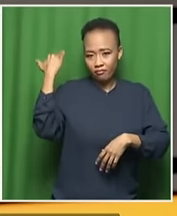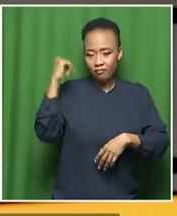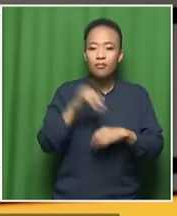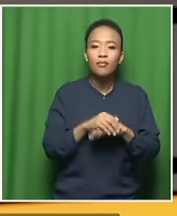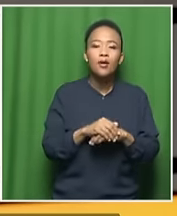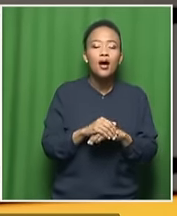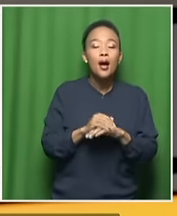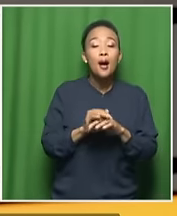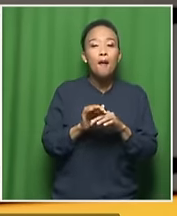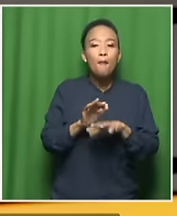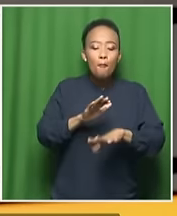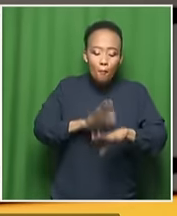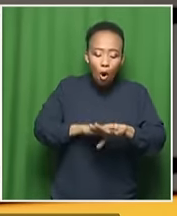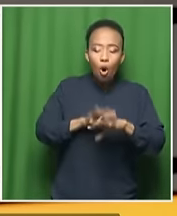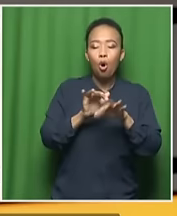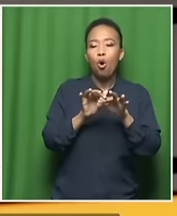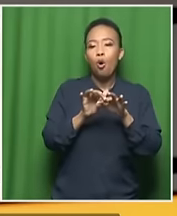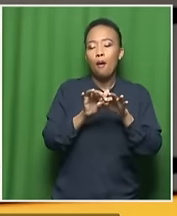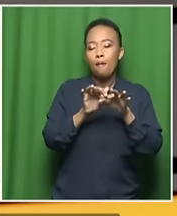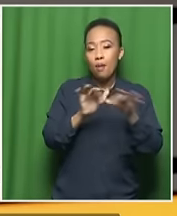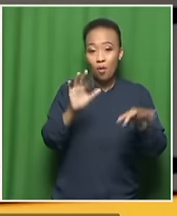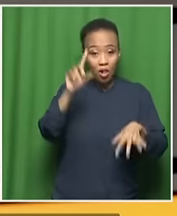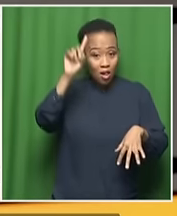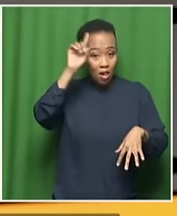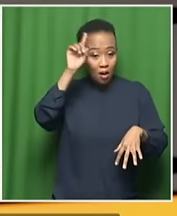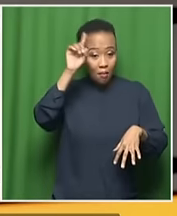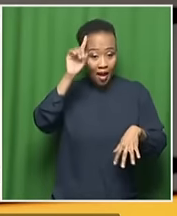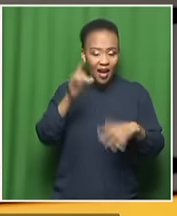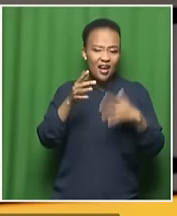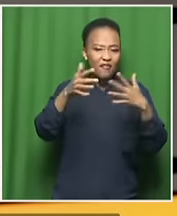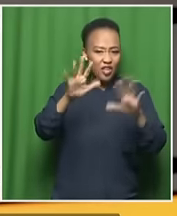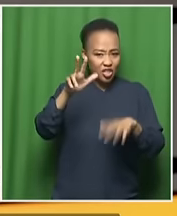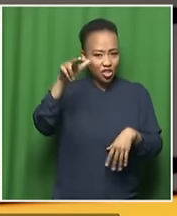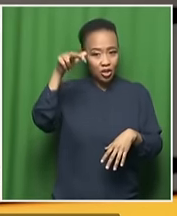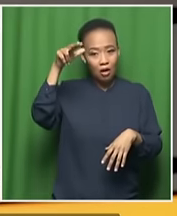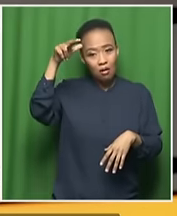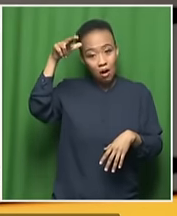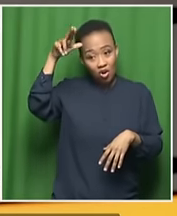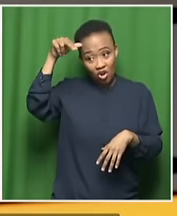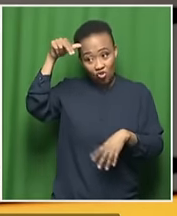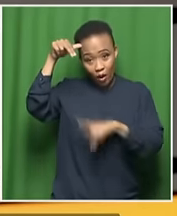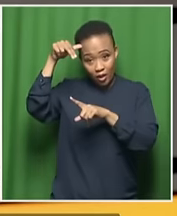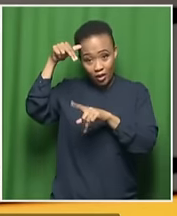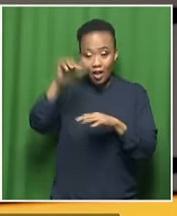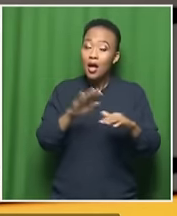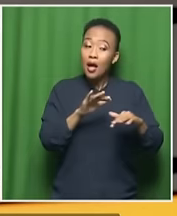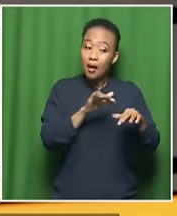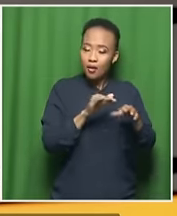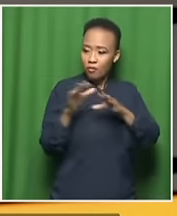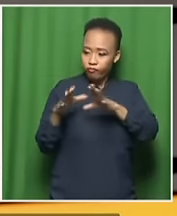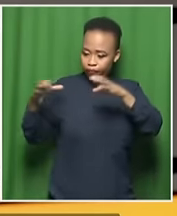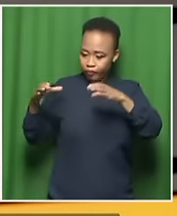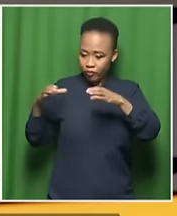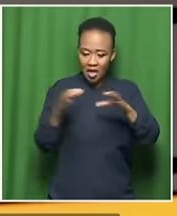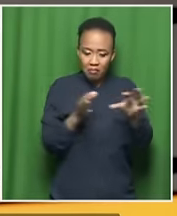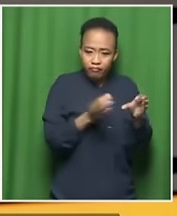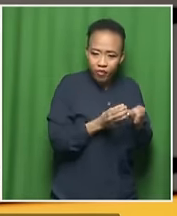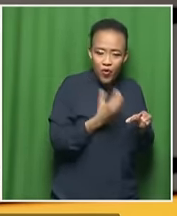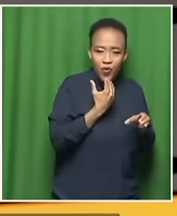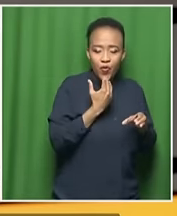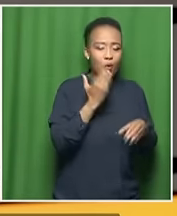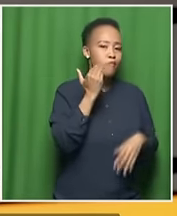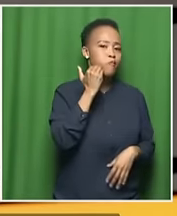more black students graduating than, for instance, white students. And therefore, in the labor